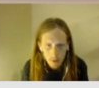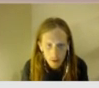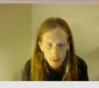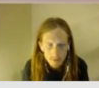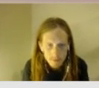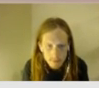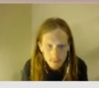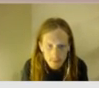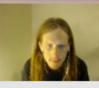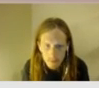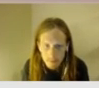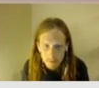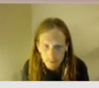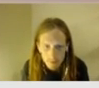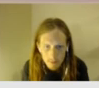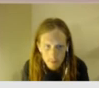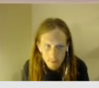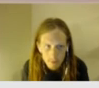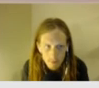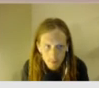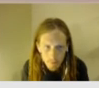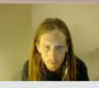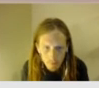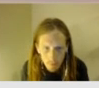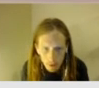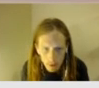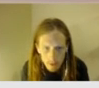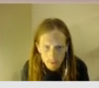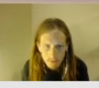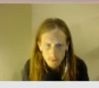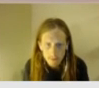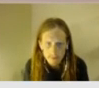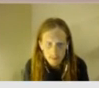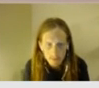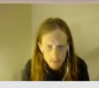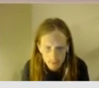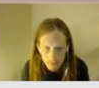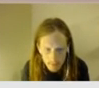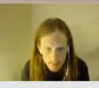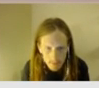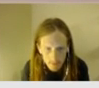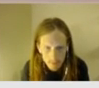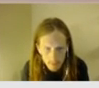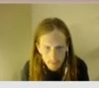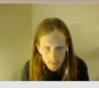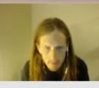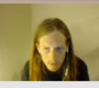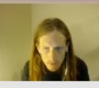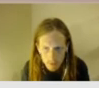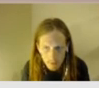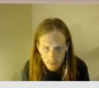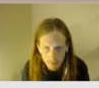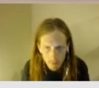go find some of those neighborhoods where I can capture some of those scenes, too, because I think those are the most marvelous things. You know, I think kids today